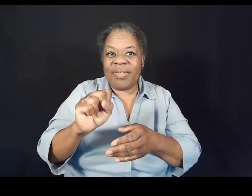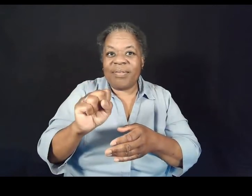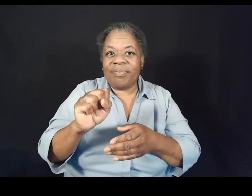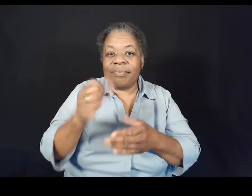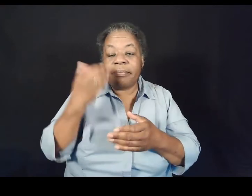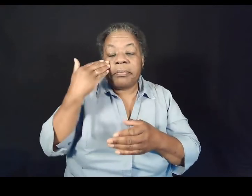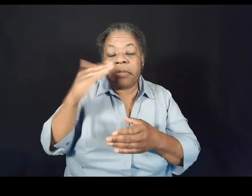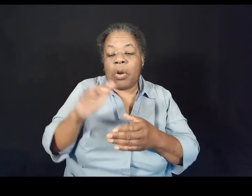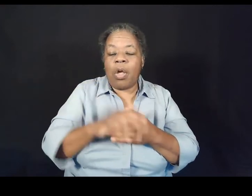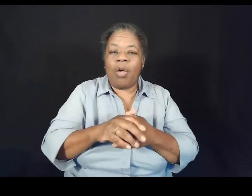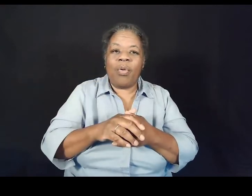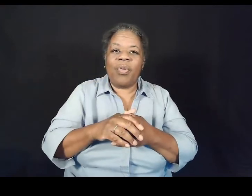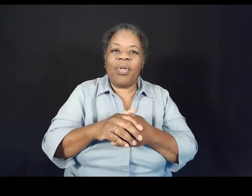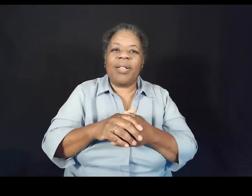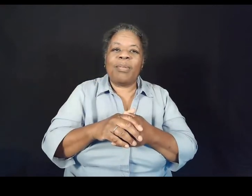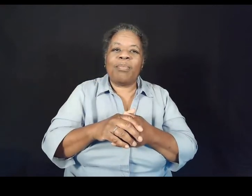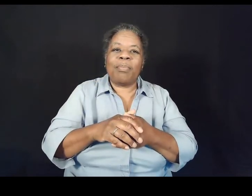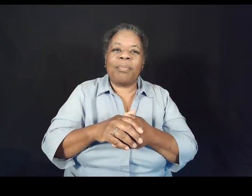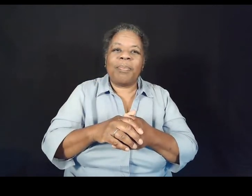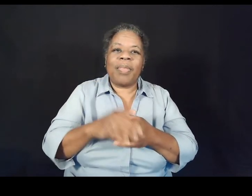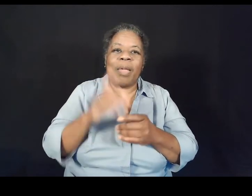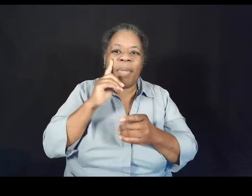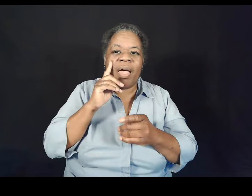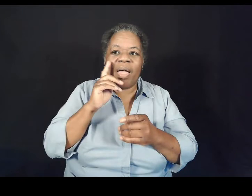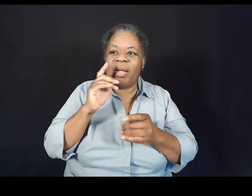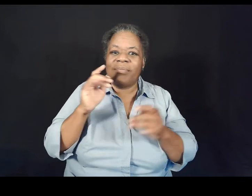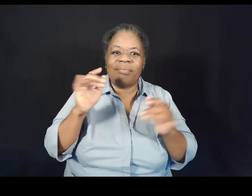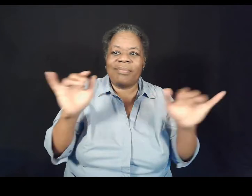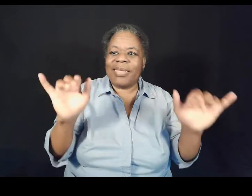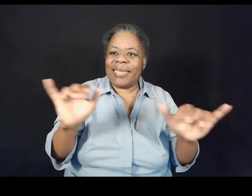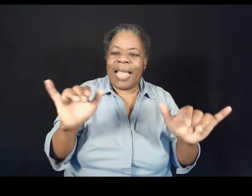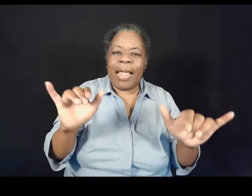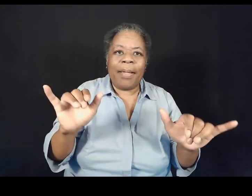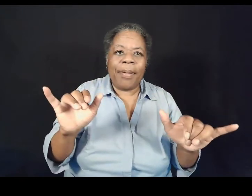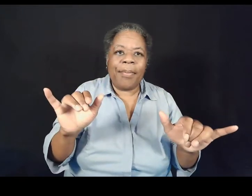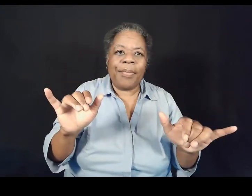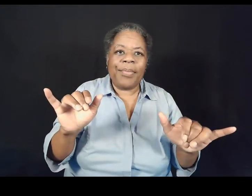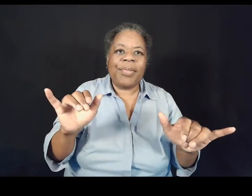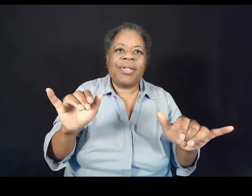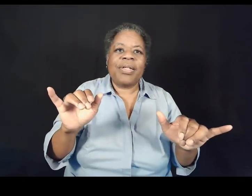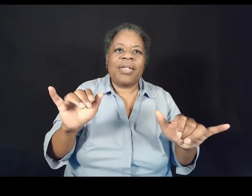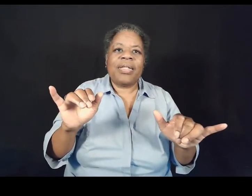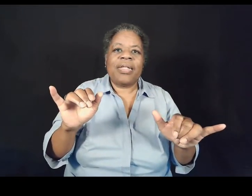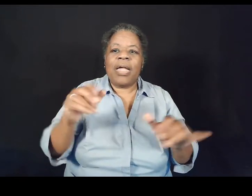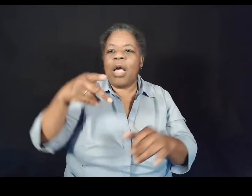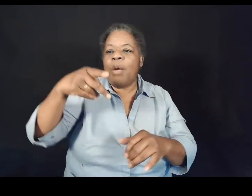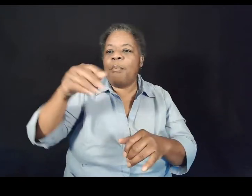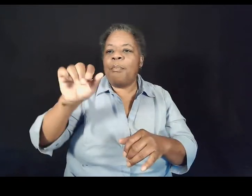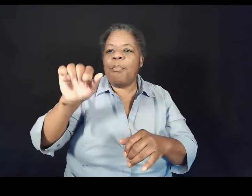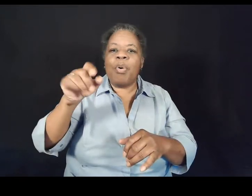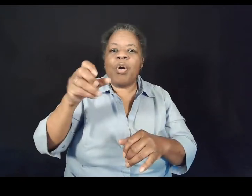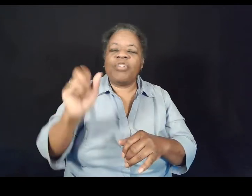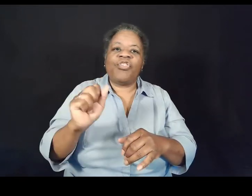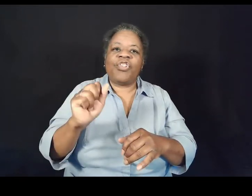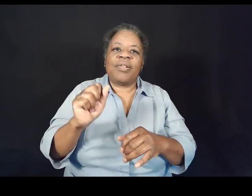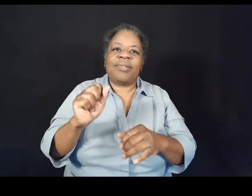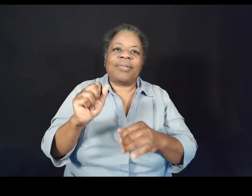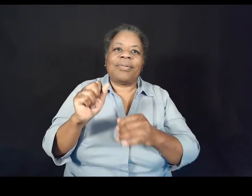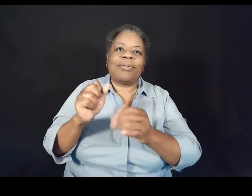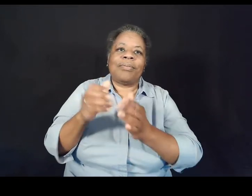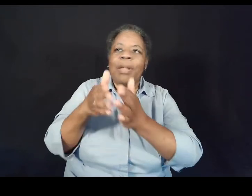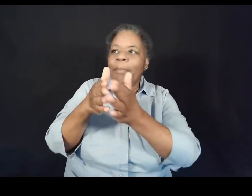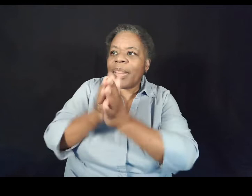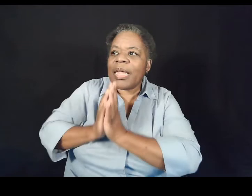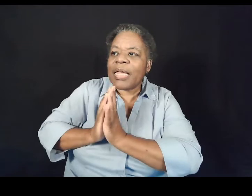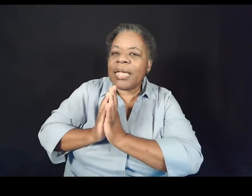but he takes us to a very similar place in Portia's plea to the moneylender Shylock, who has a